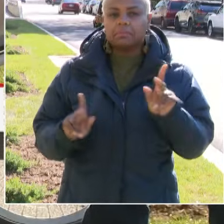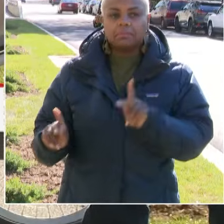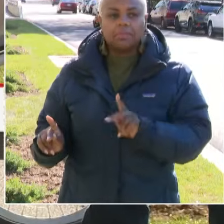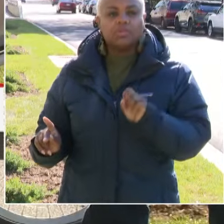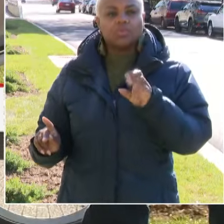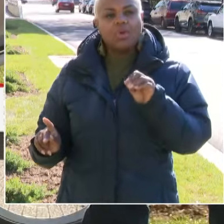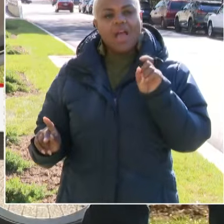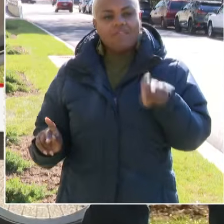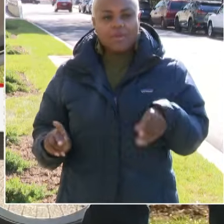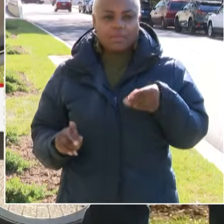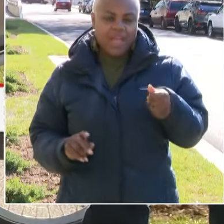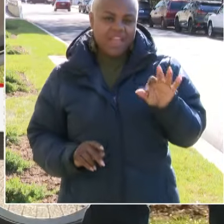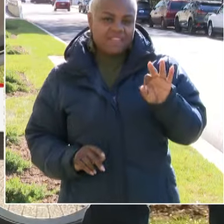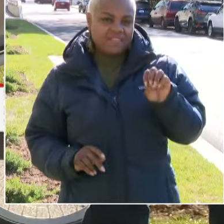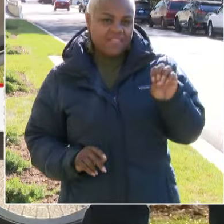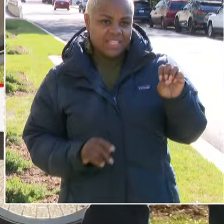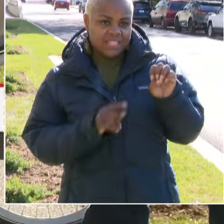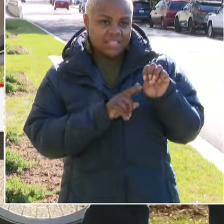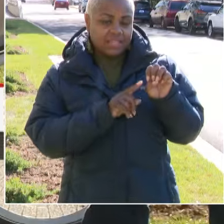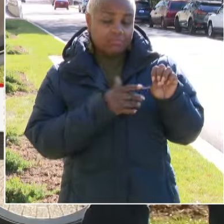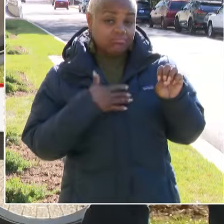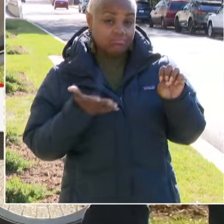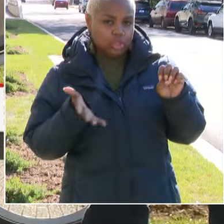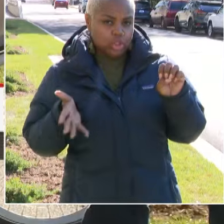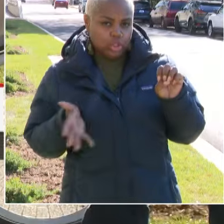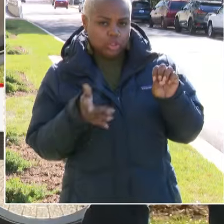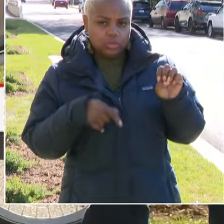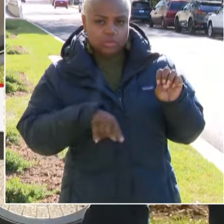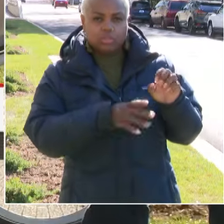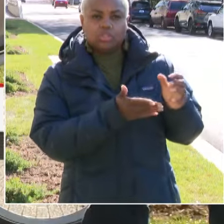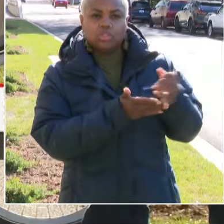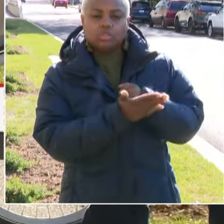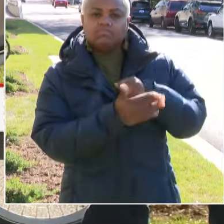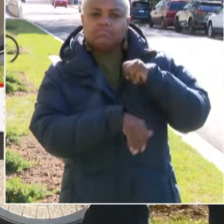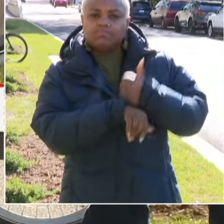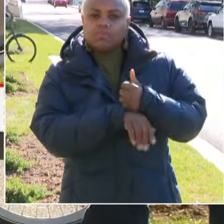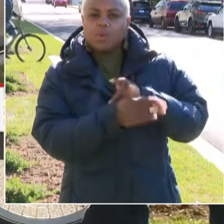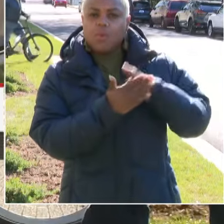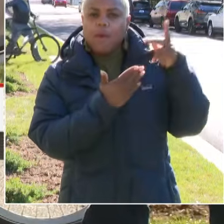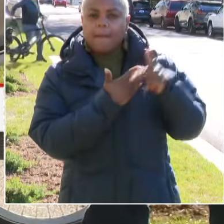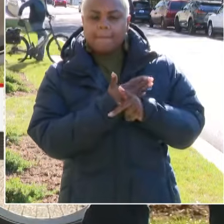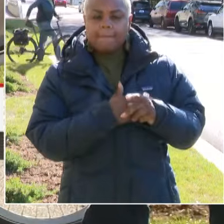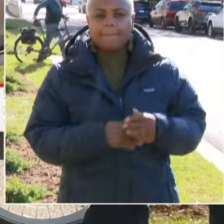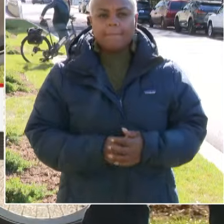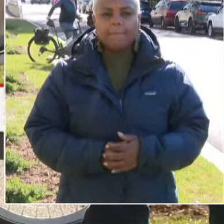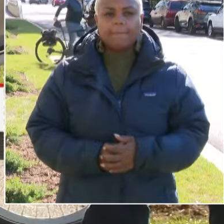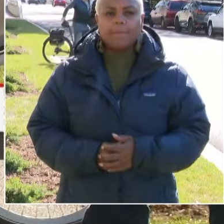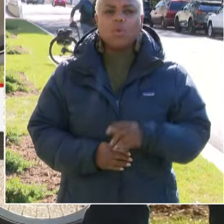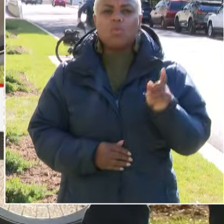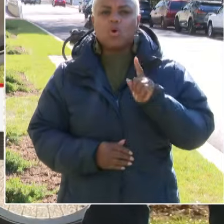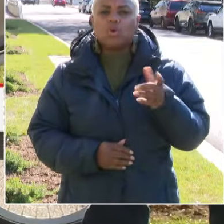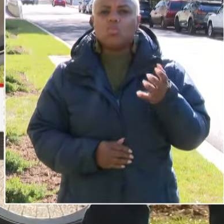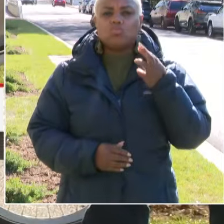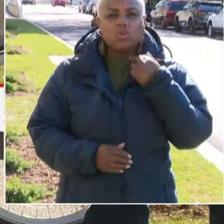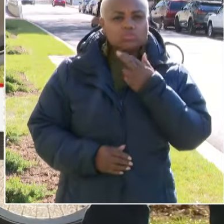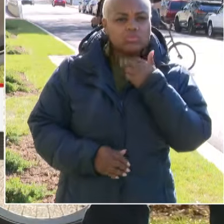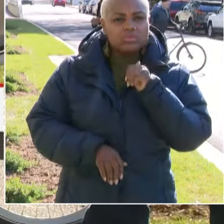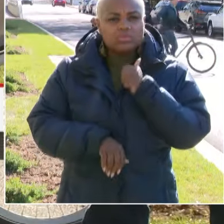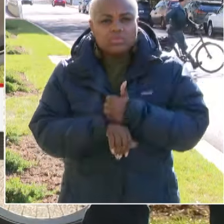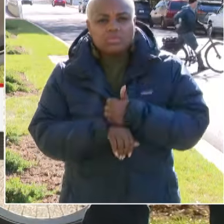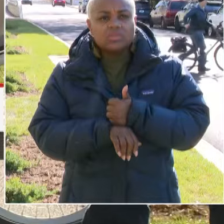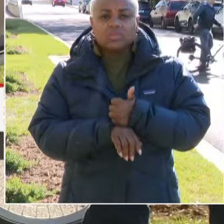restaurants to make use of our sidewalk program. And where they deem appropriate, our